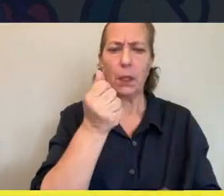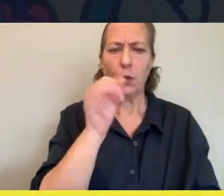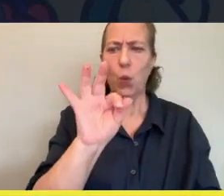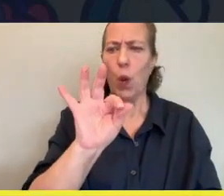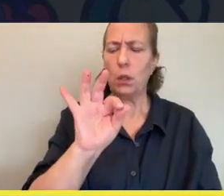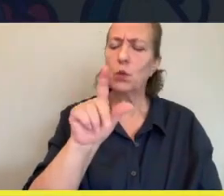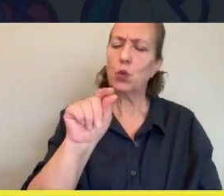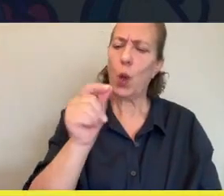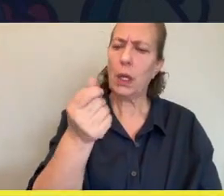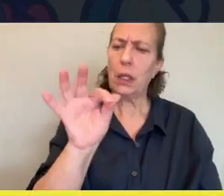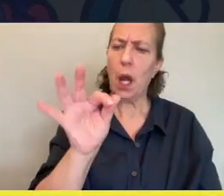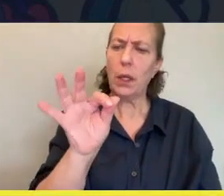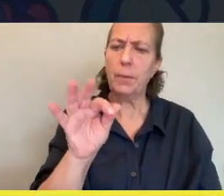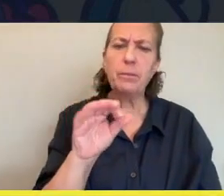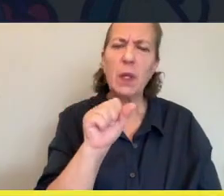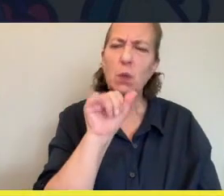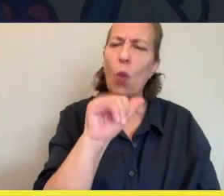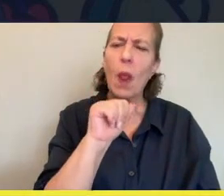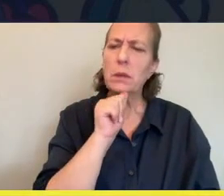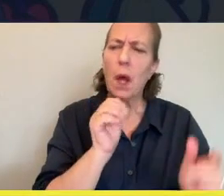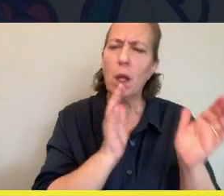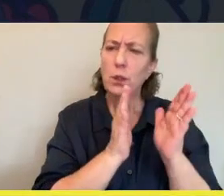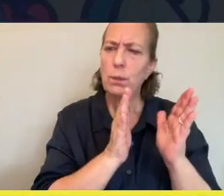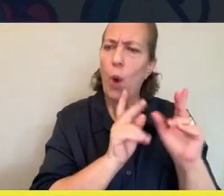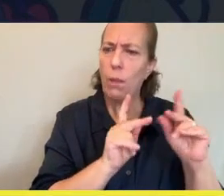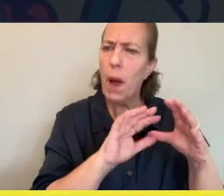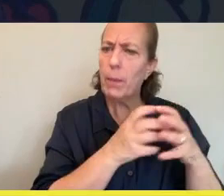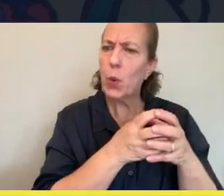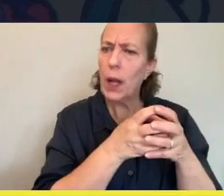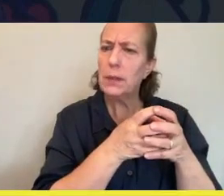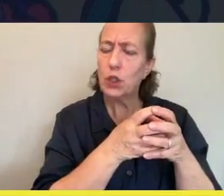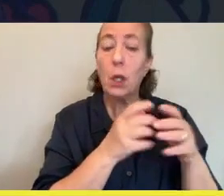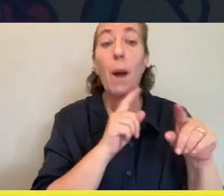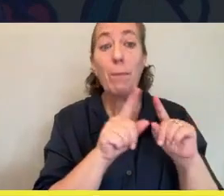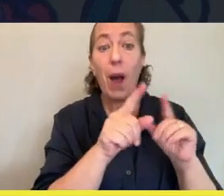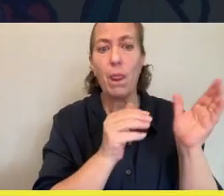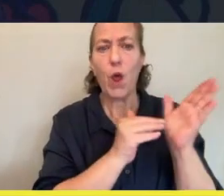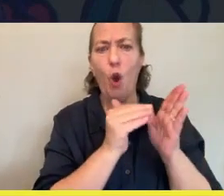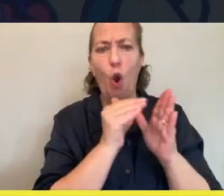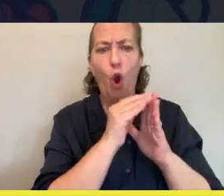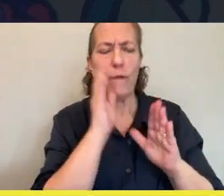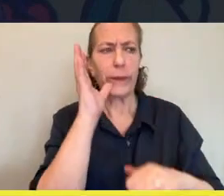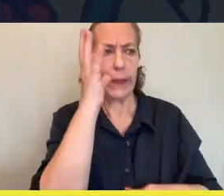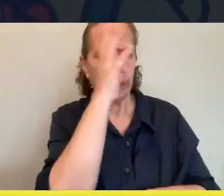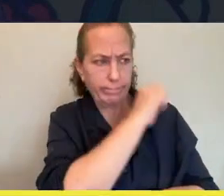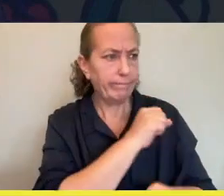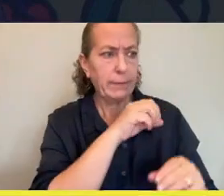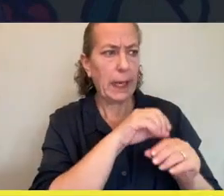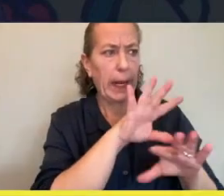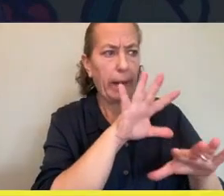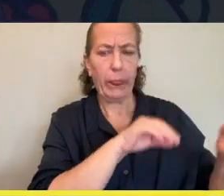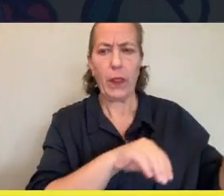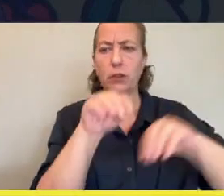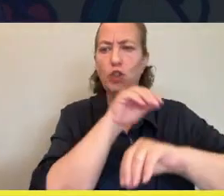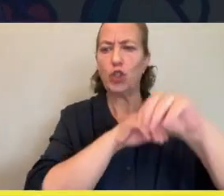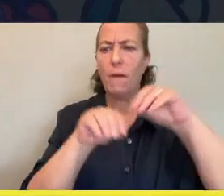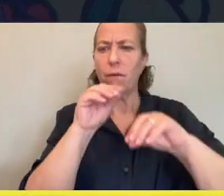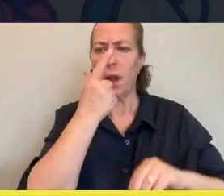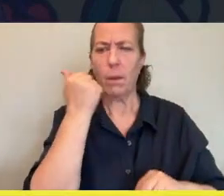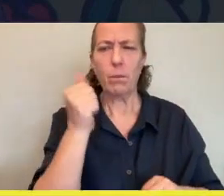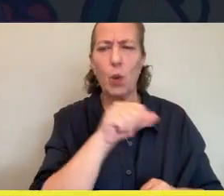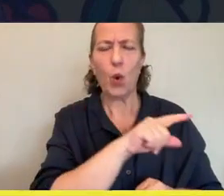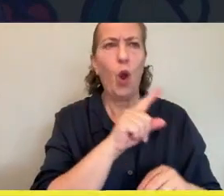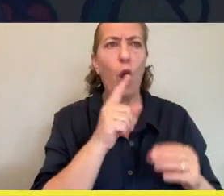small population, but it's actually one that often gets lost in the shuffle given that there are so many fewer people in